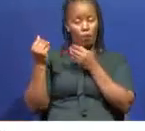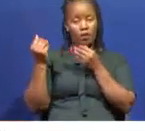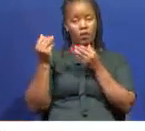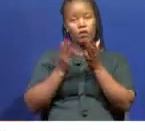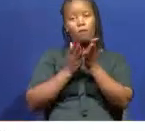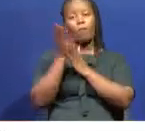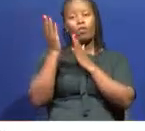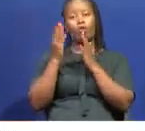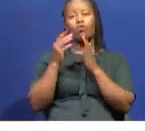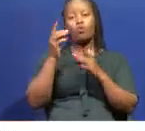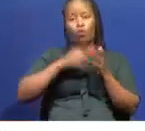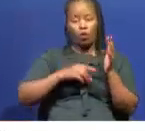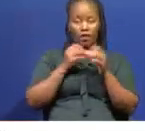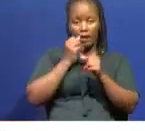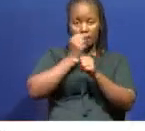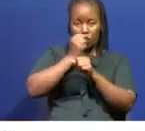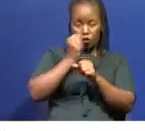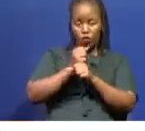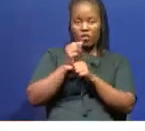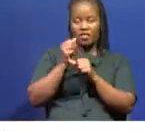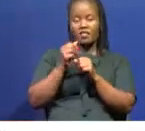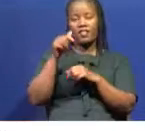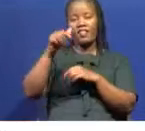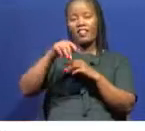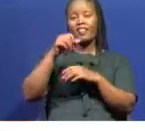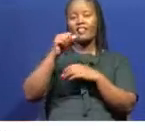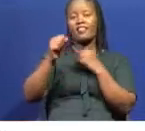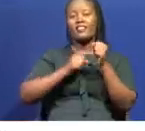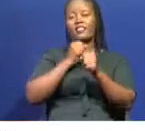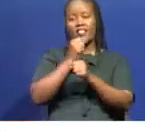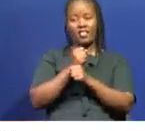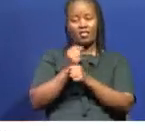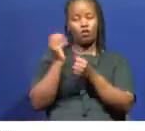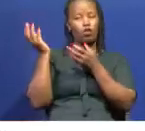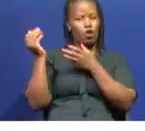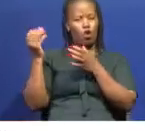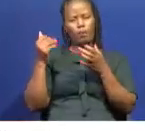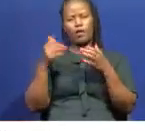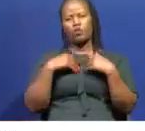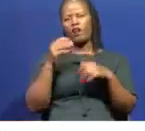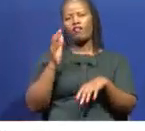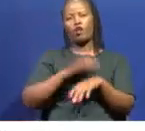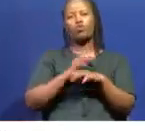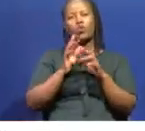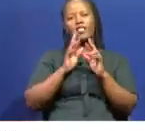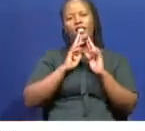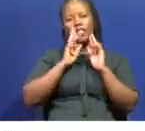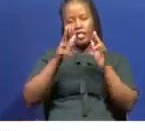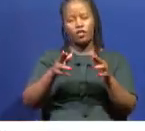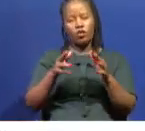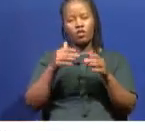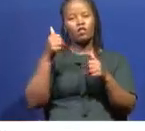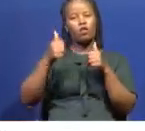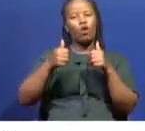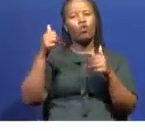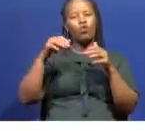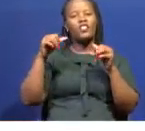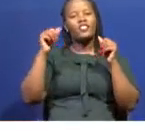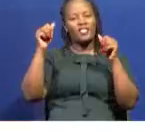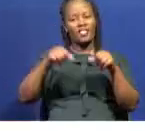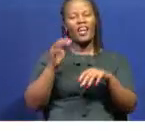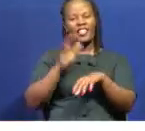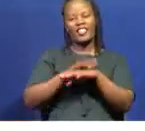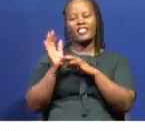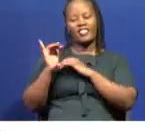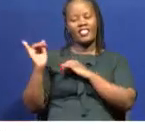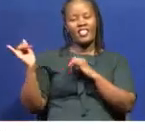I'm playing this year, the SDT, the PGK, I'm hoping through good performance that I can be able to get